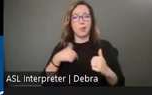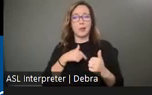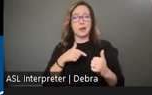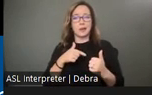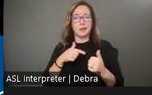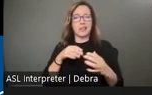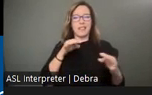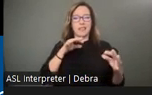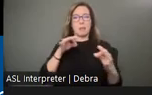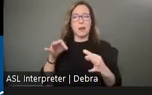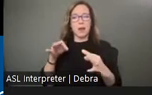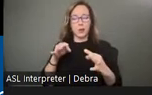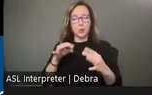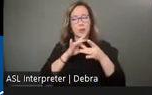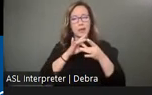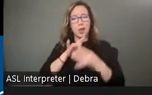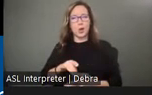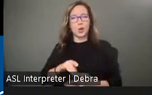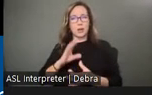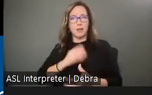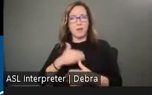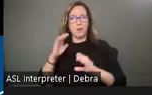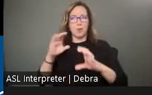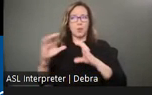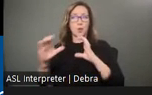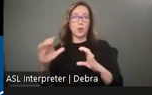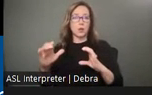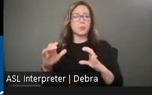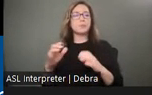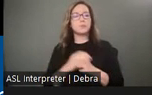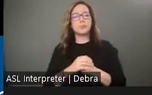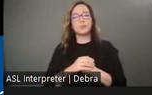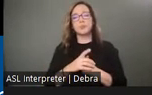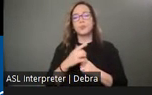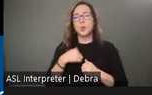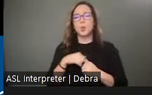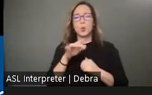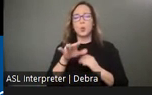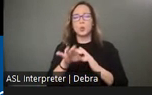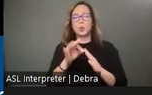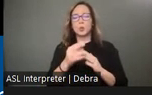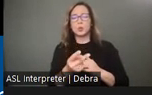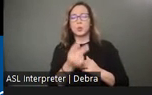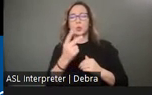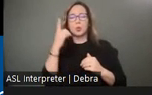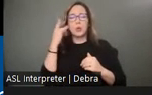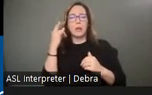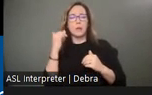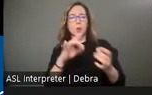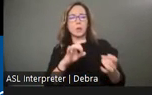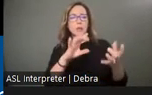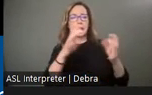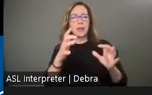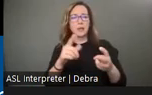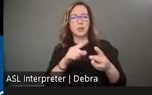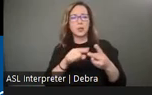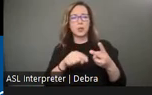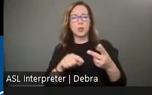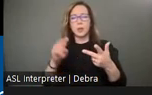our communication. So we chose two California disasters, a Michigan disaster,